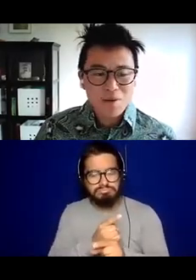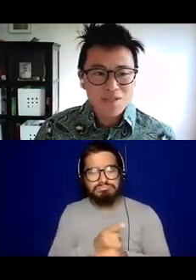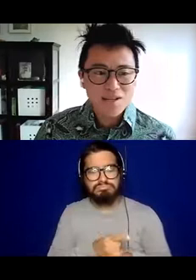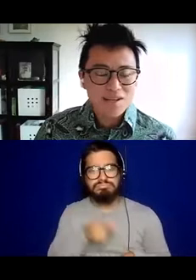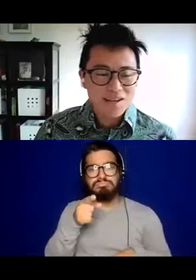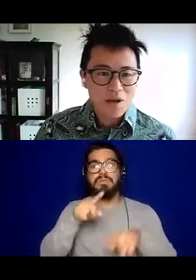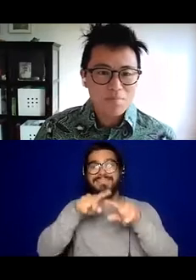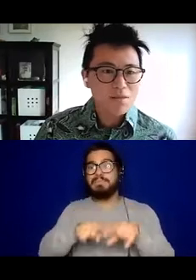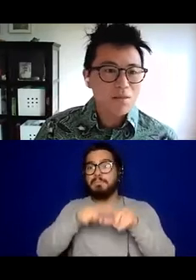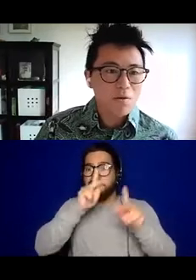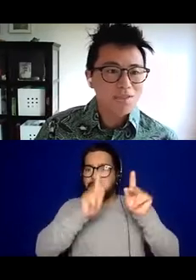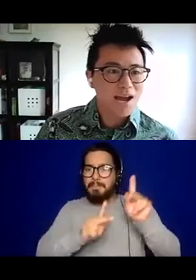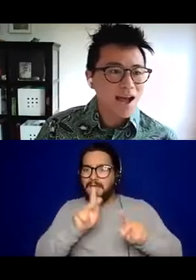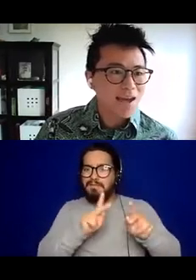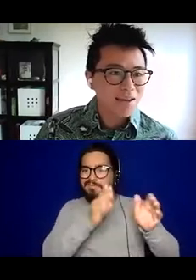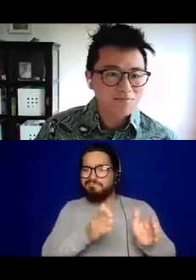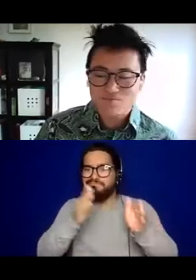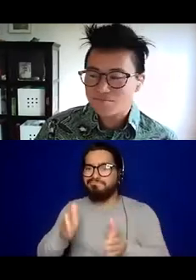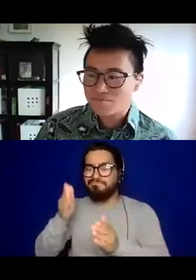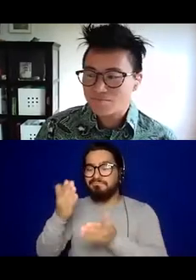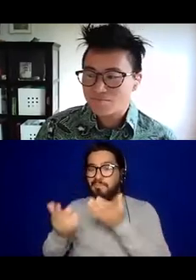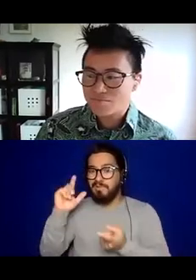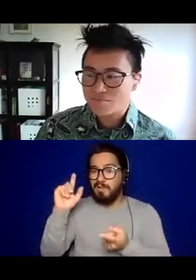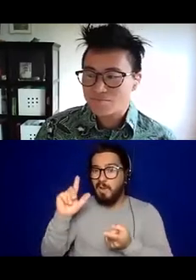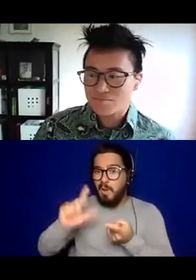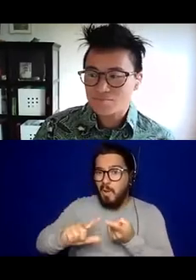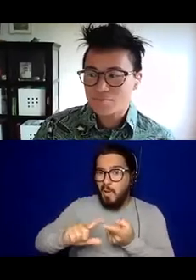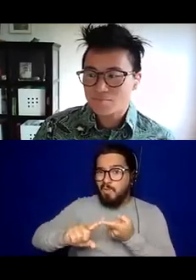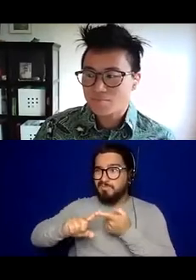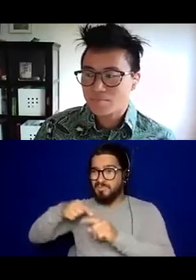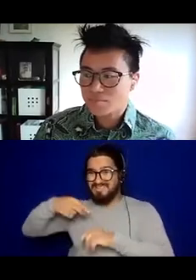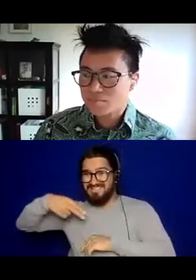depending on the person, it might be low to high.